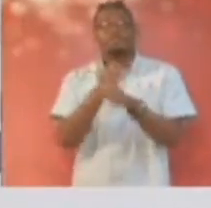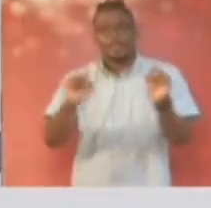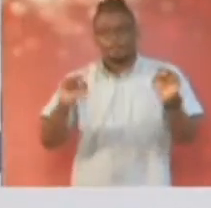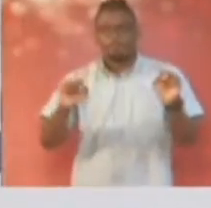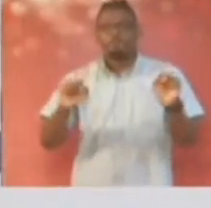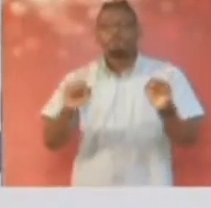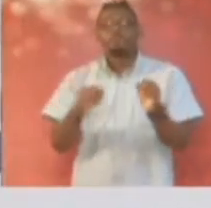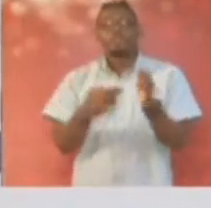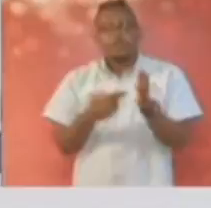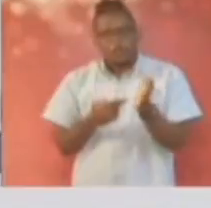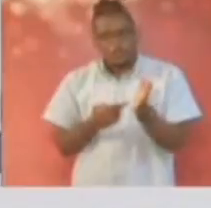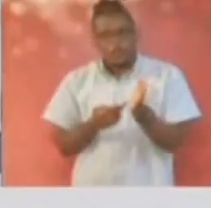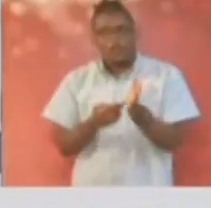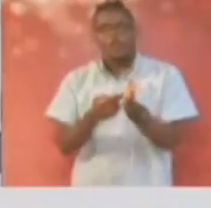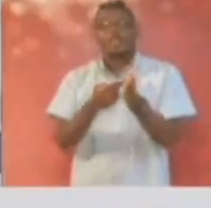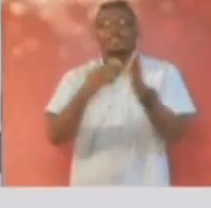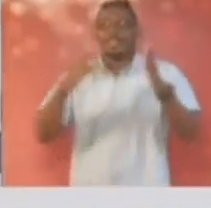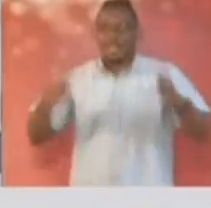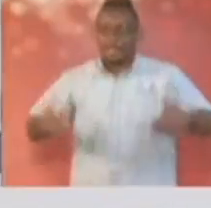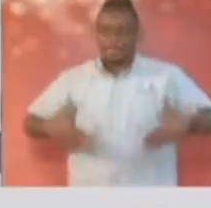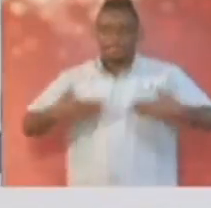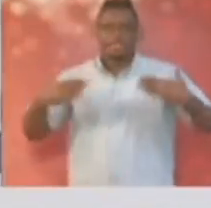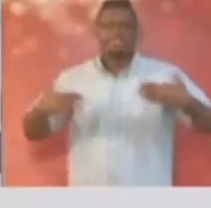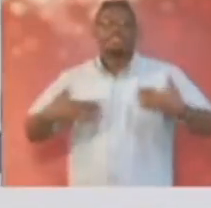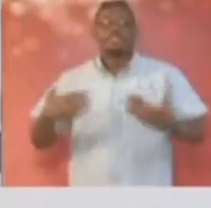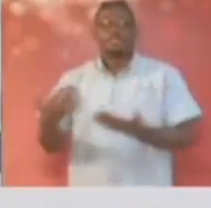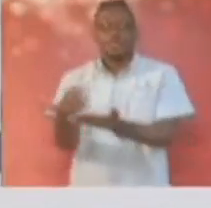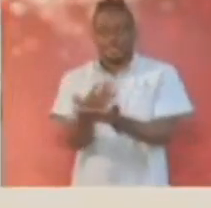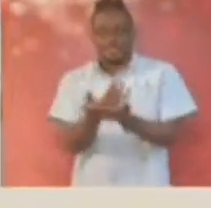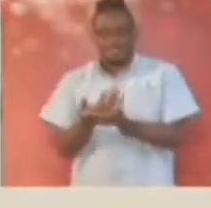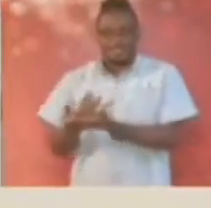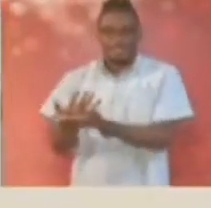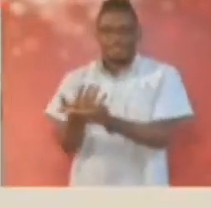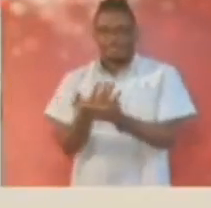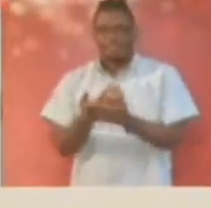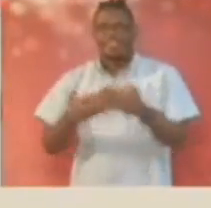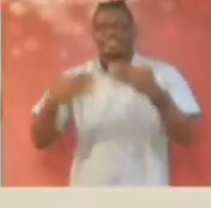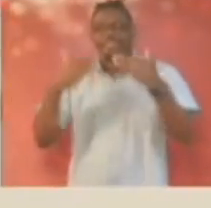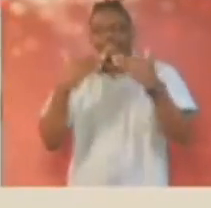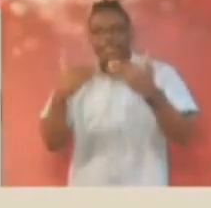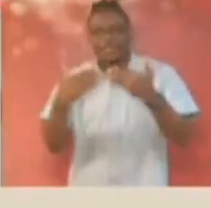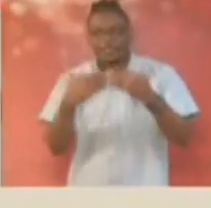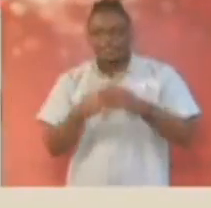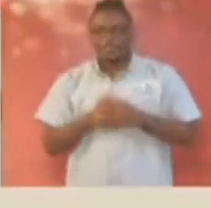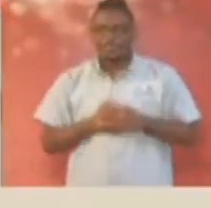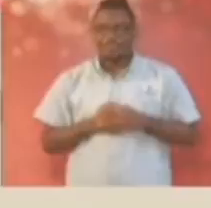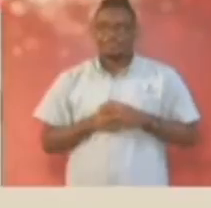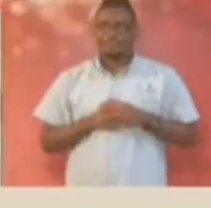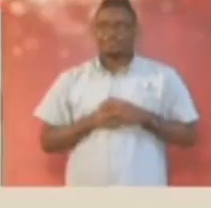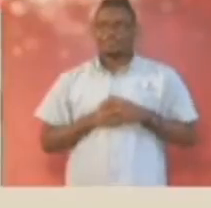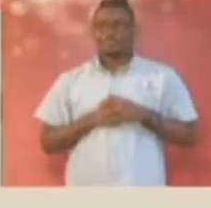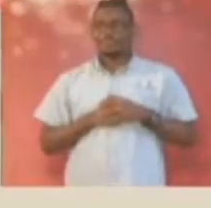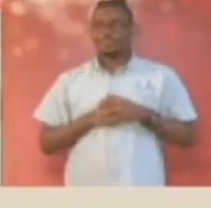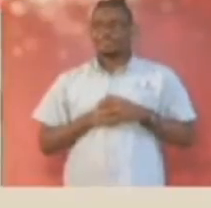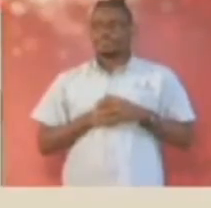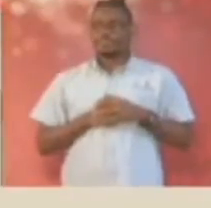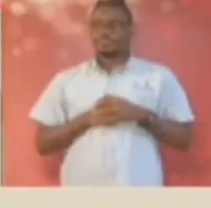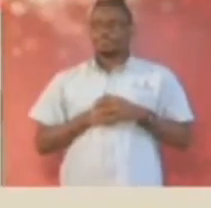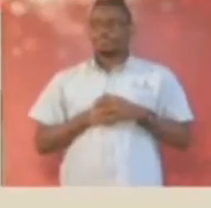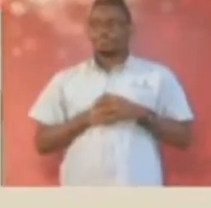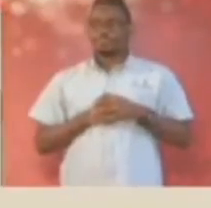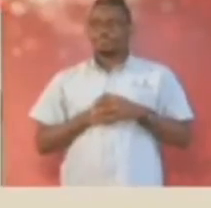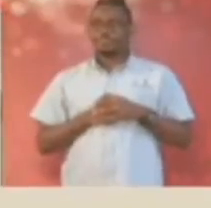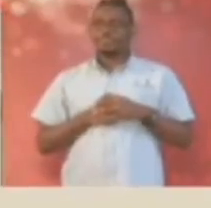Diwali. Shubh Diwali. Thank you very much. Thank you very much, Mr. Sharma, for those very